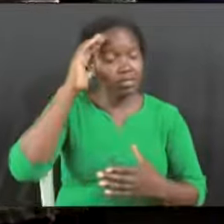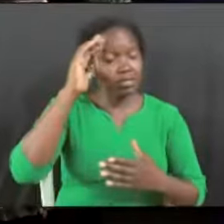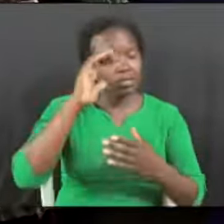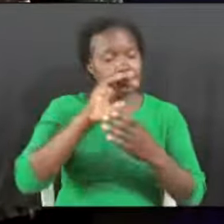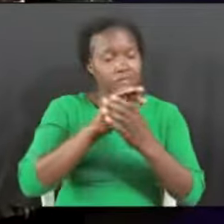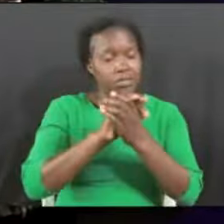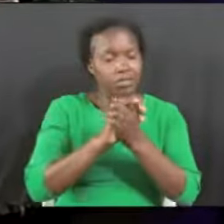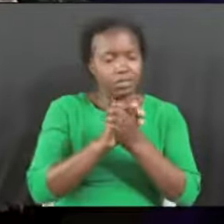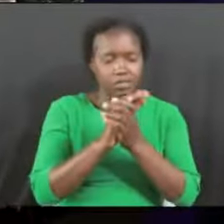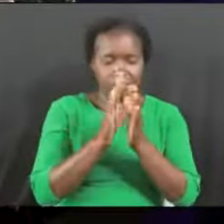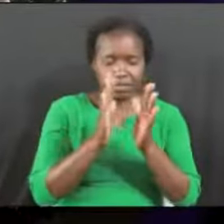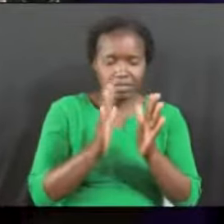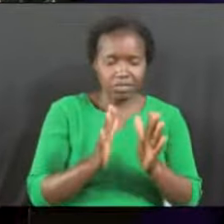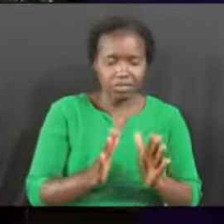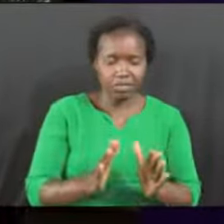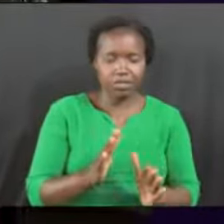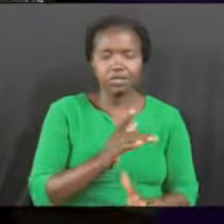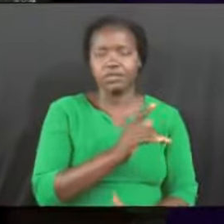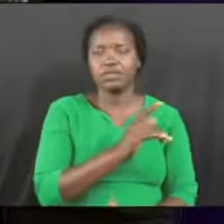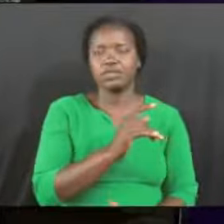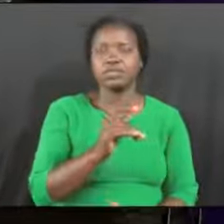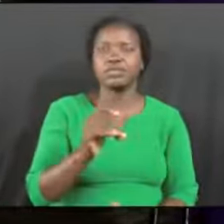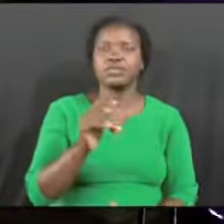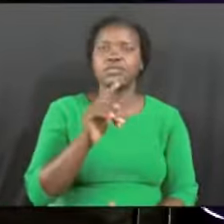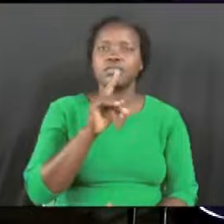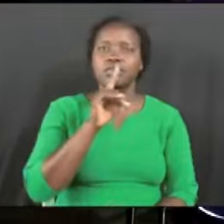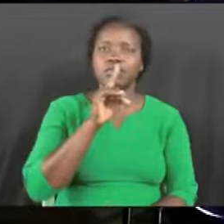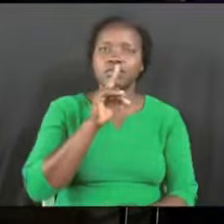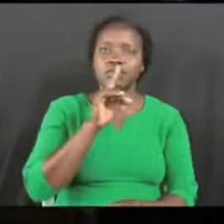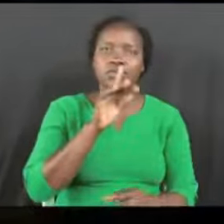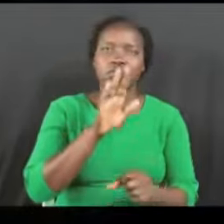believer, the promise of God.